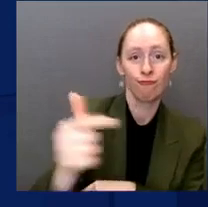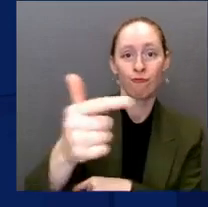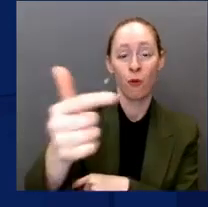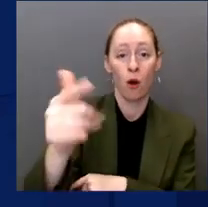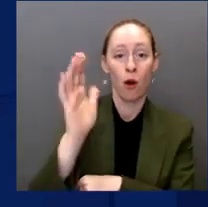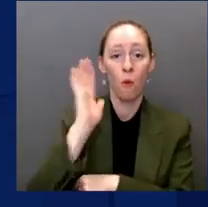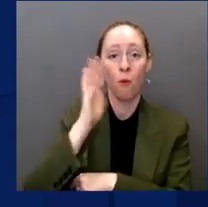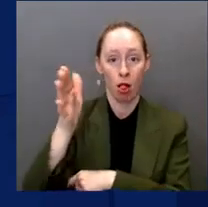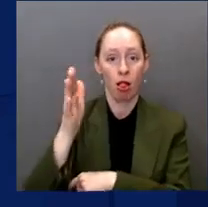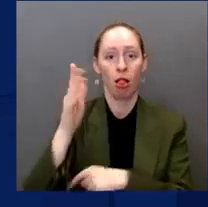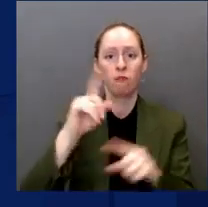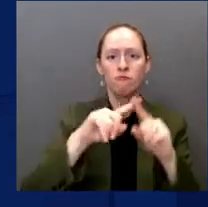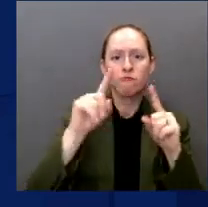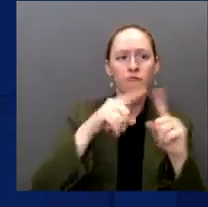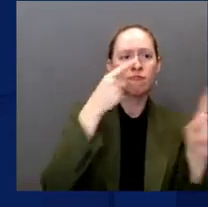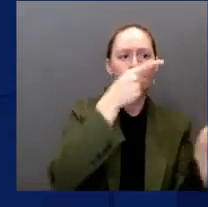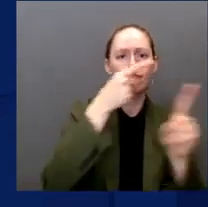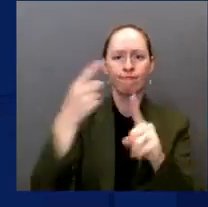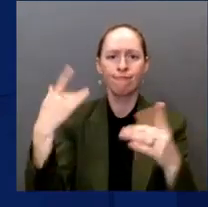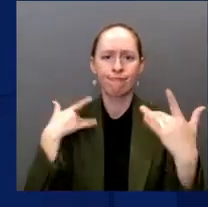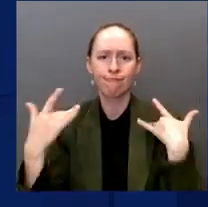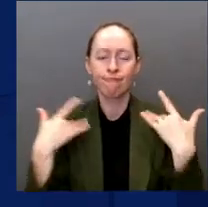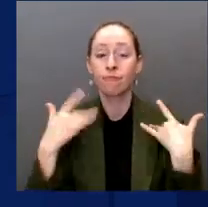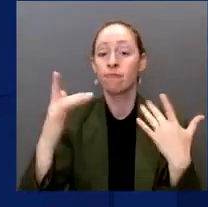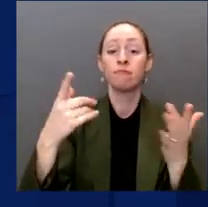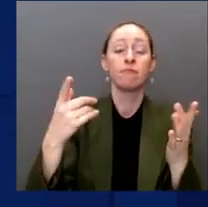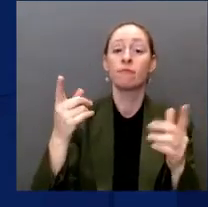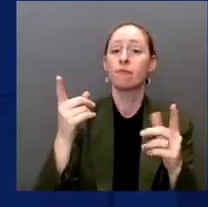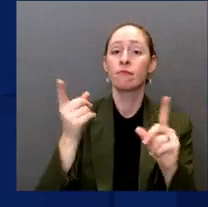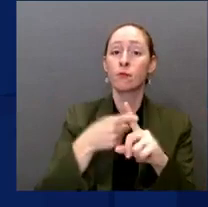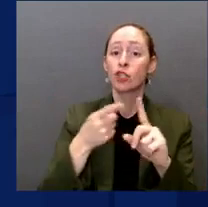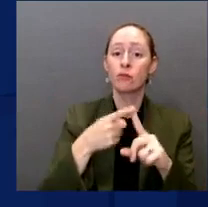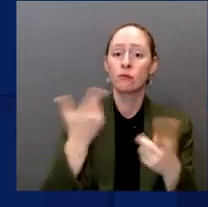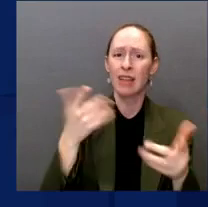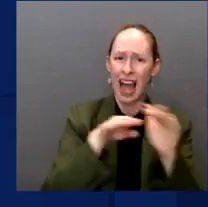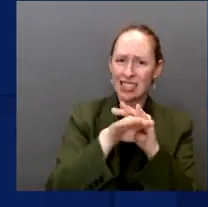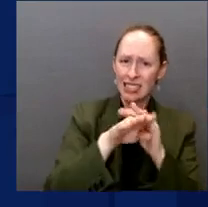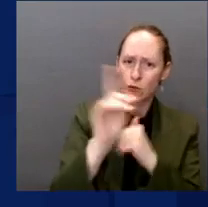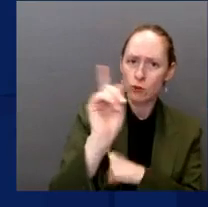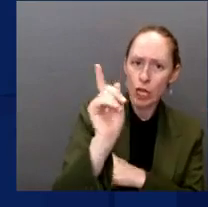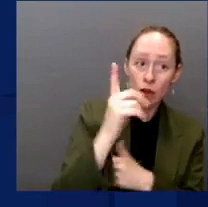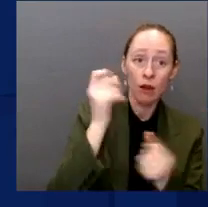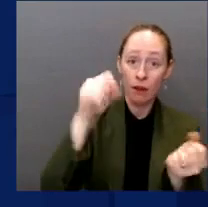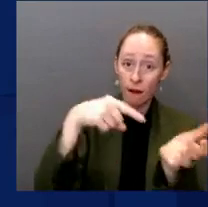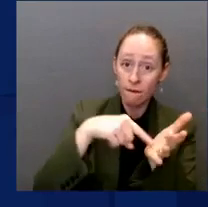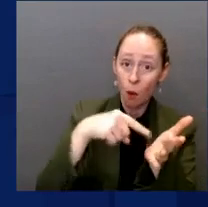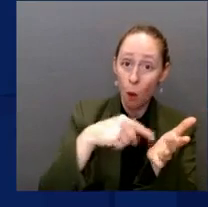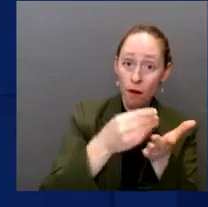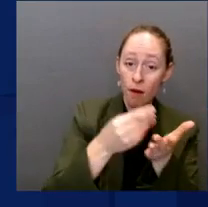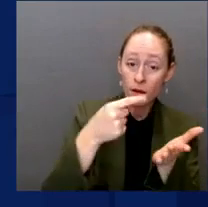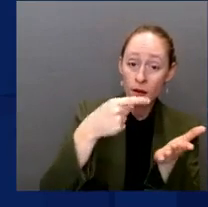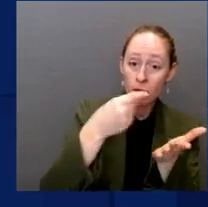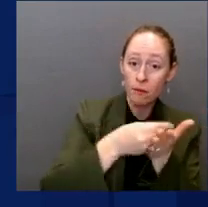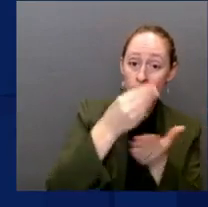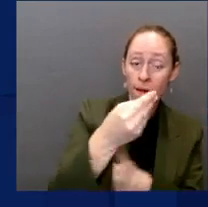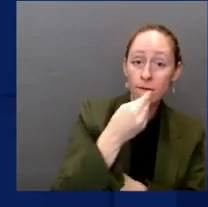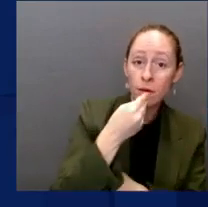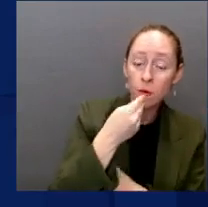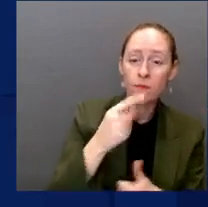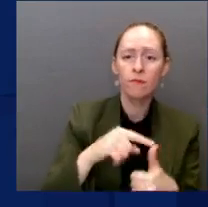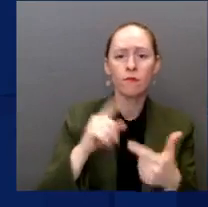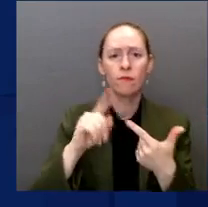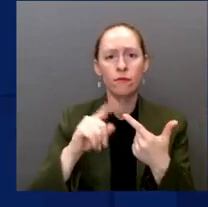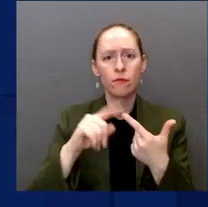and affordability of food. To tackle this issue, one key proposal supported by the national strategy is ensuring all Americans are